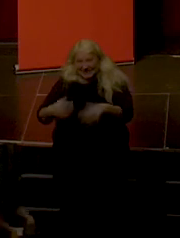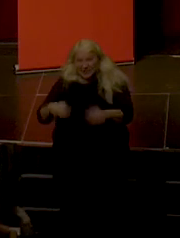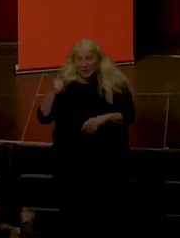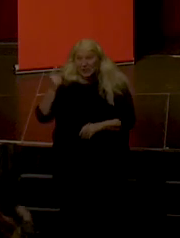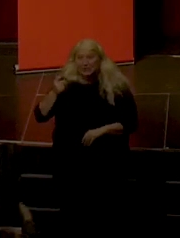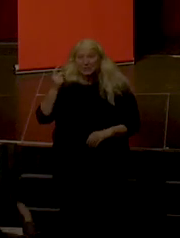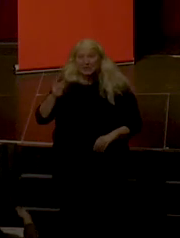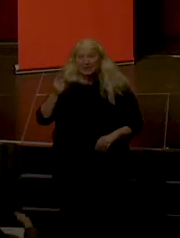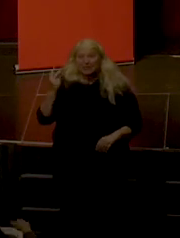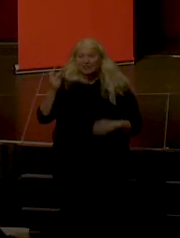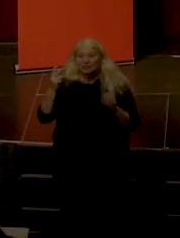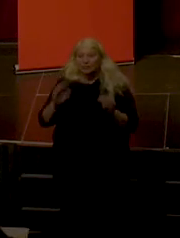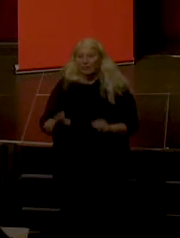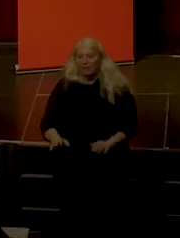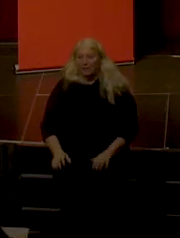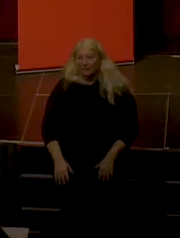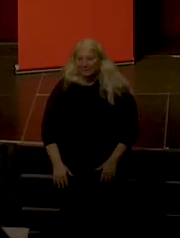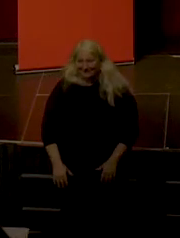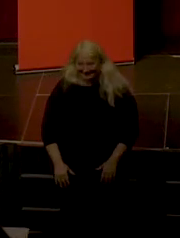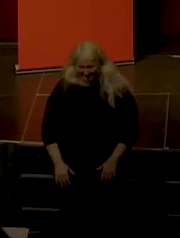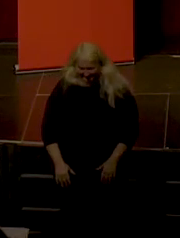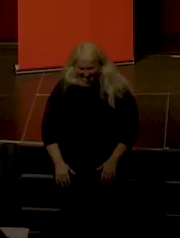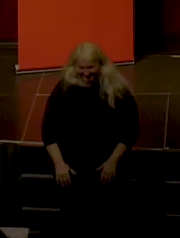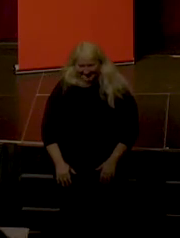two, three, drop.